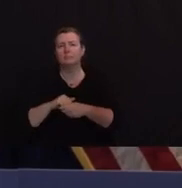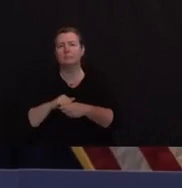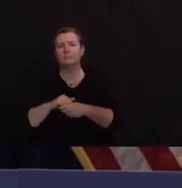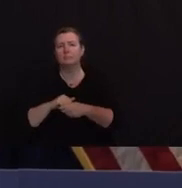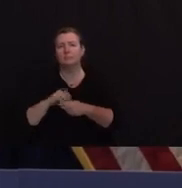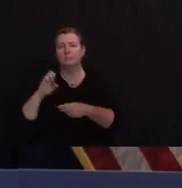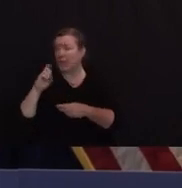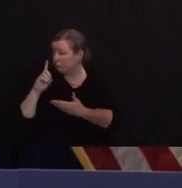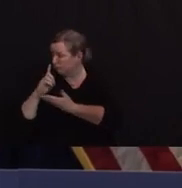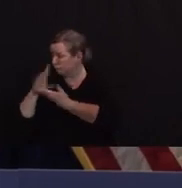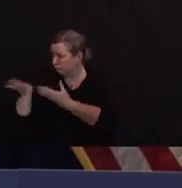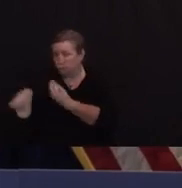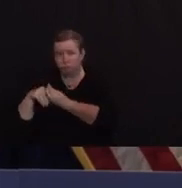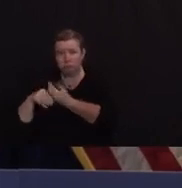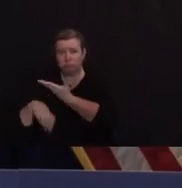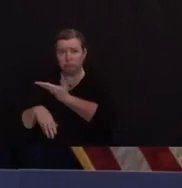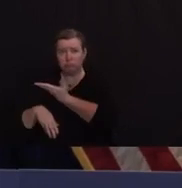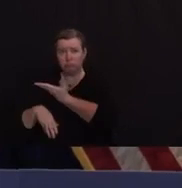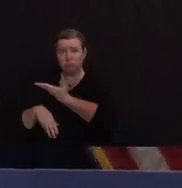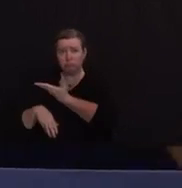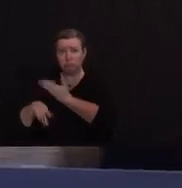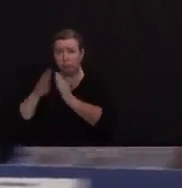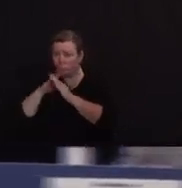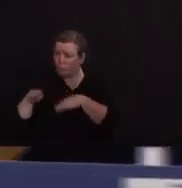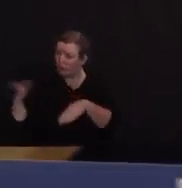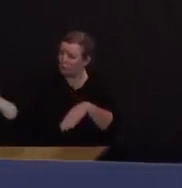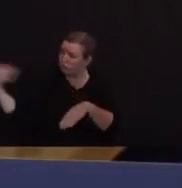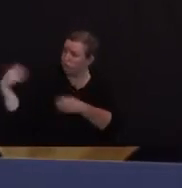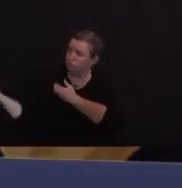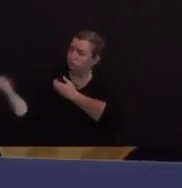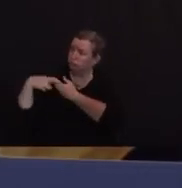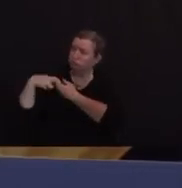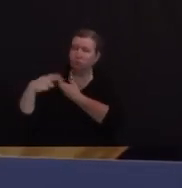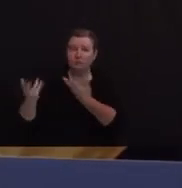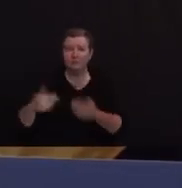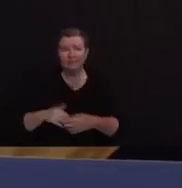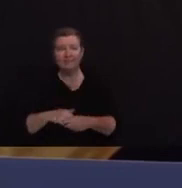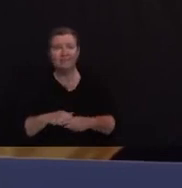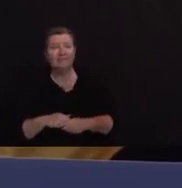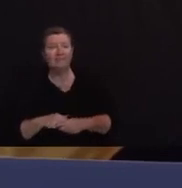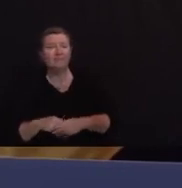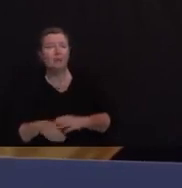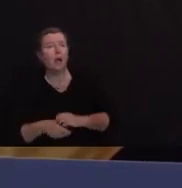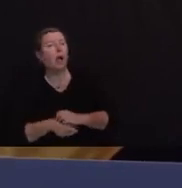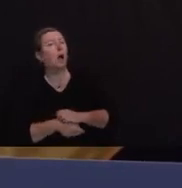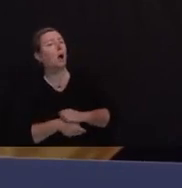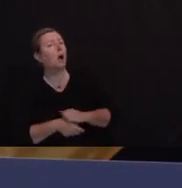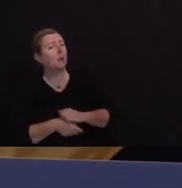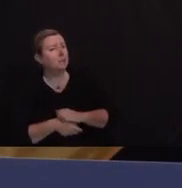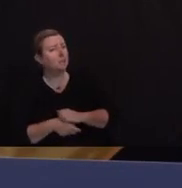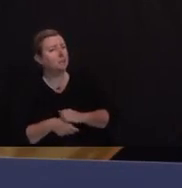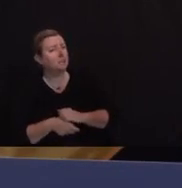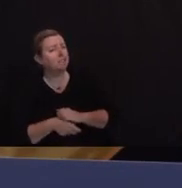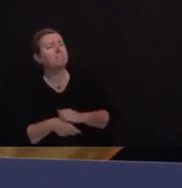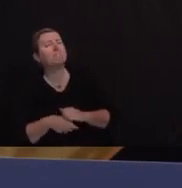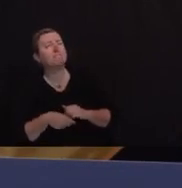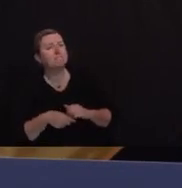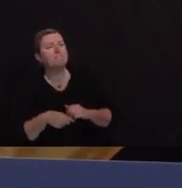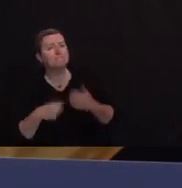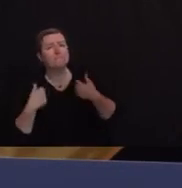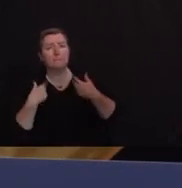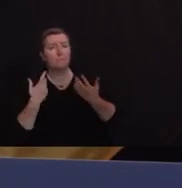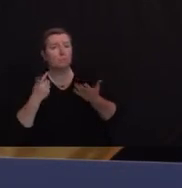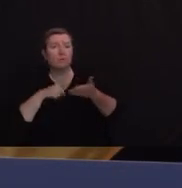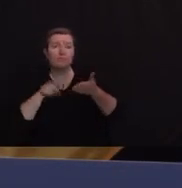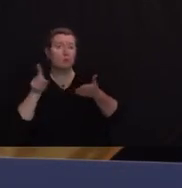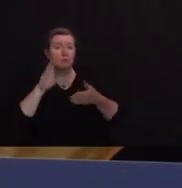money's worth. Please. Anything? No, besides the fact that absolutely we still do look at the Cali score. We